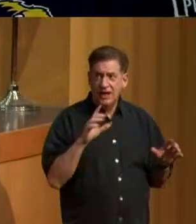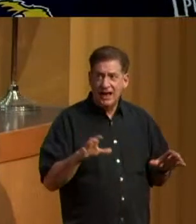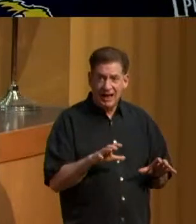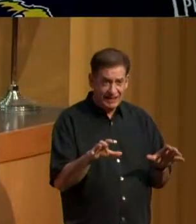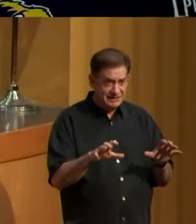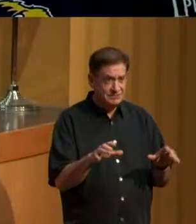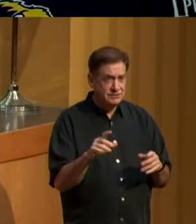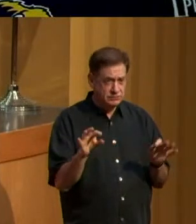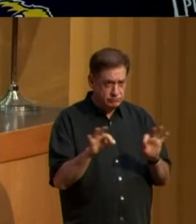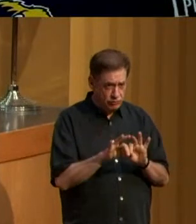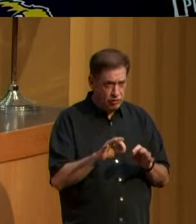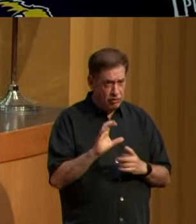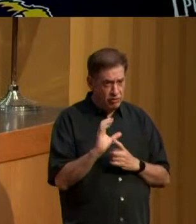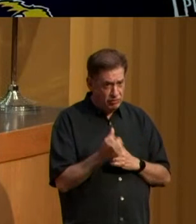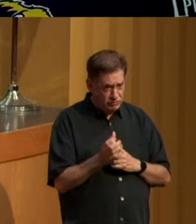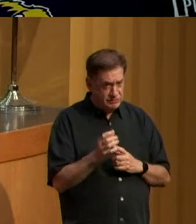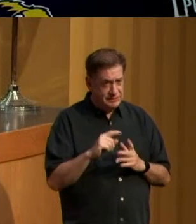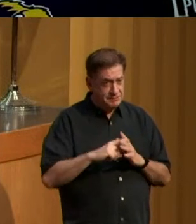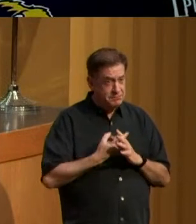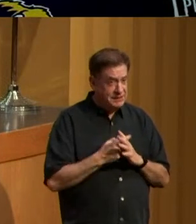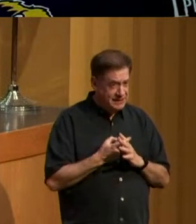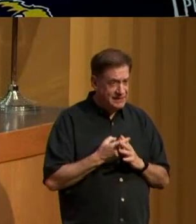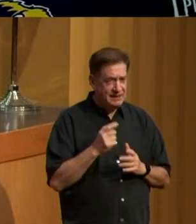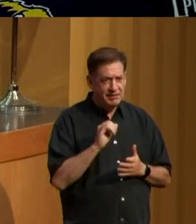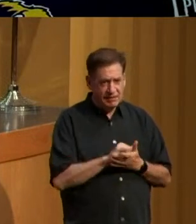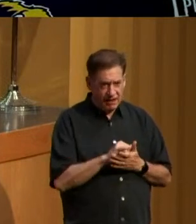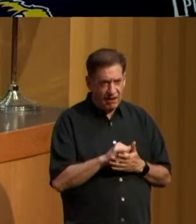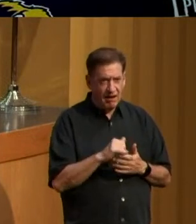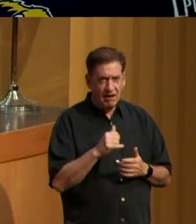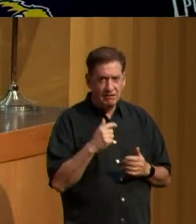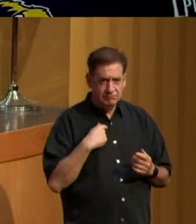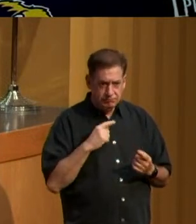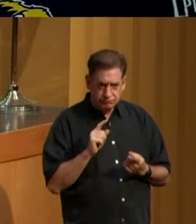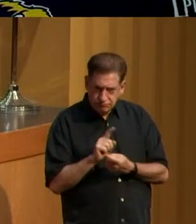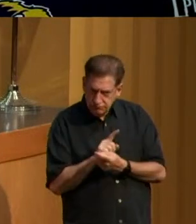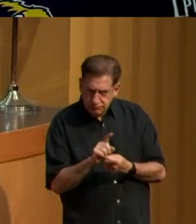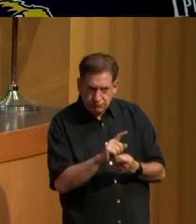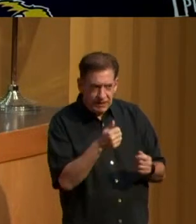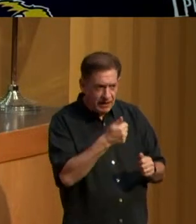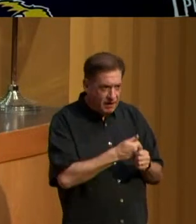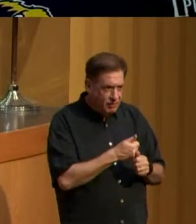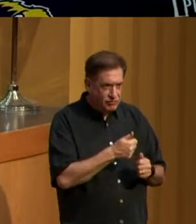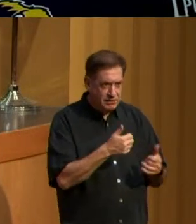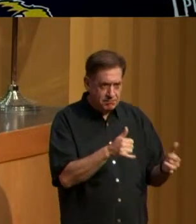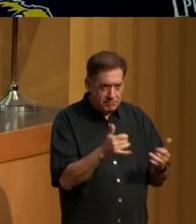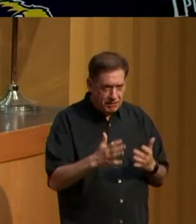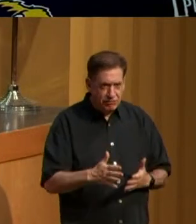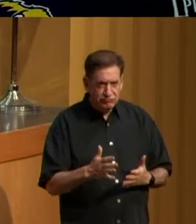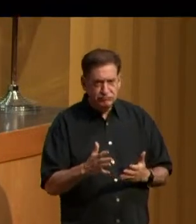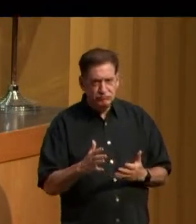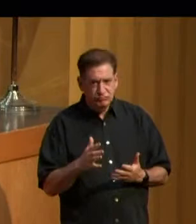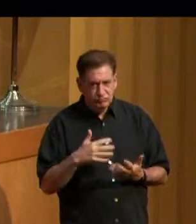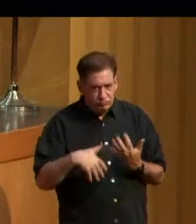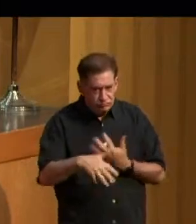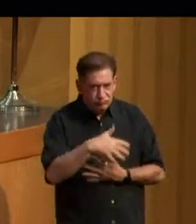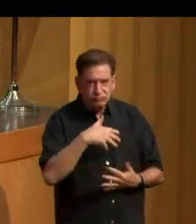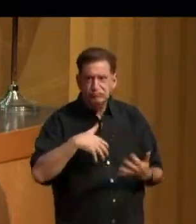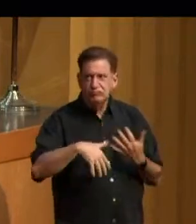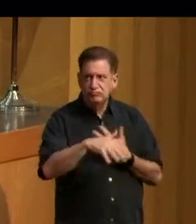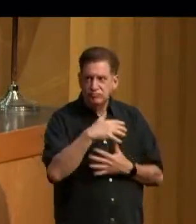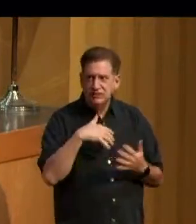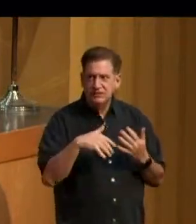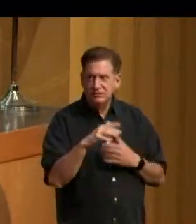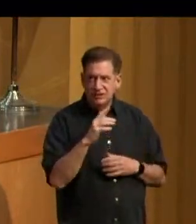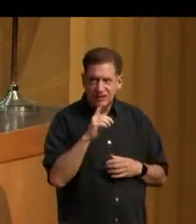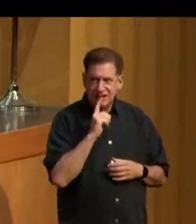Coach told us since the very beginning that we would need every single player at one point of our season, and it's very true. Jazz was one